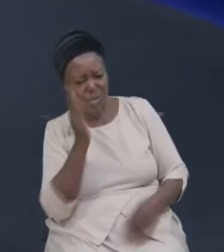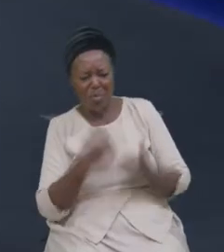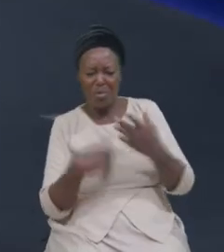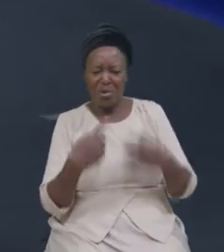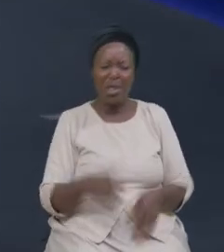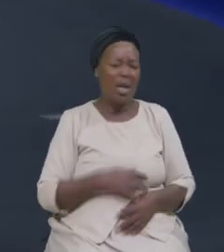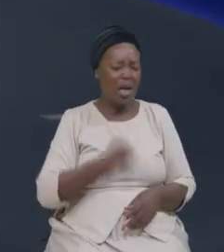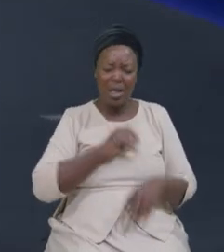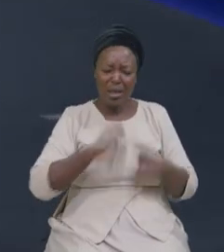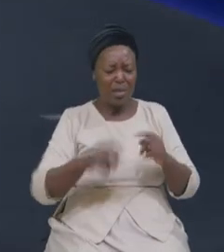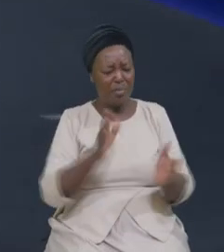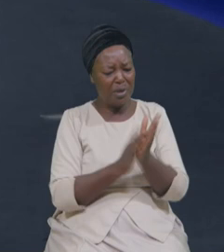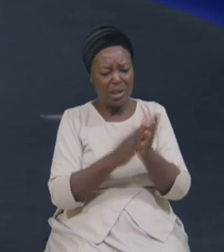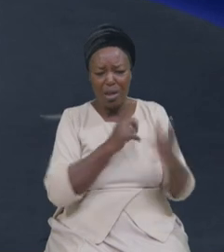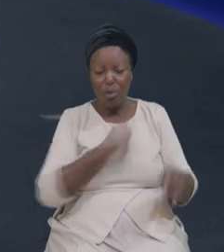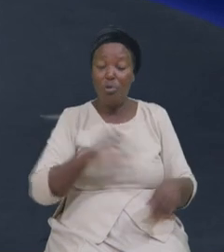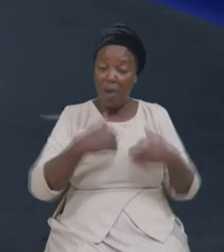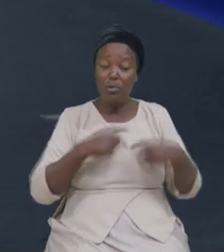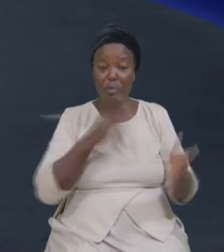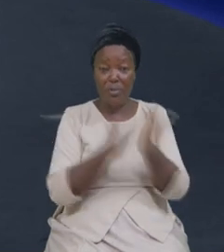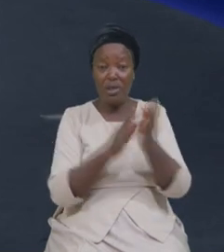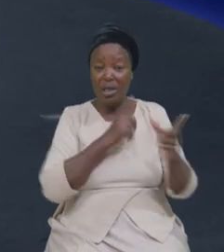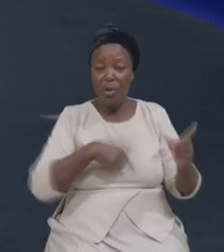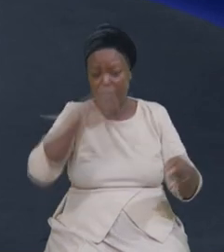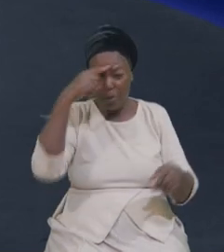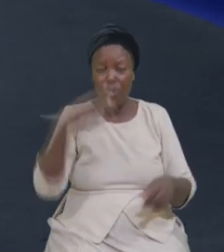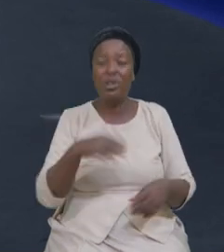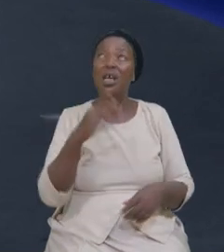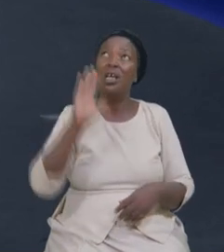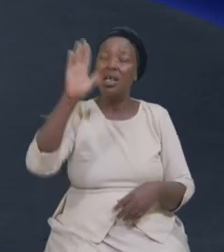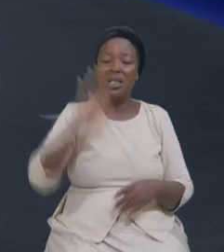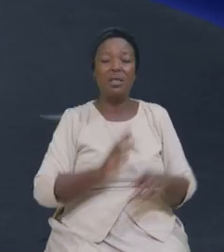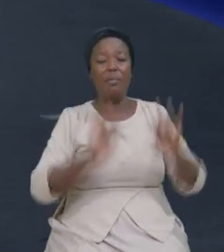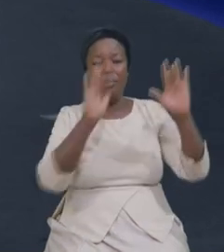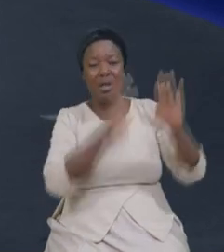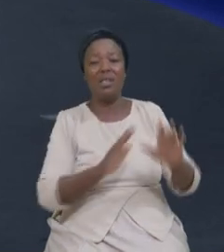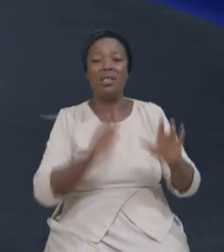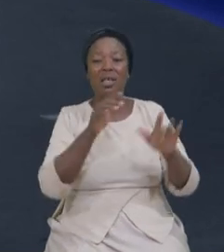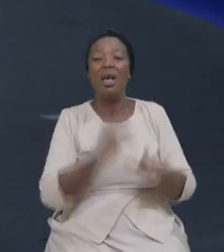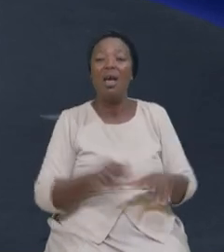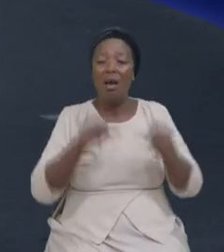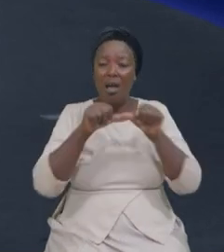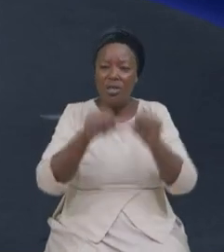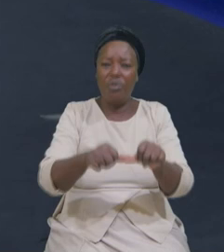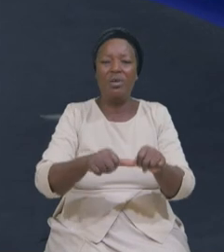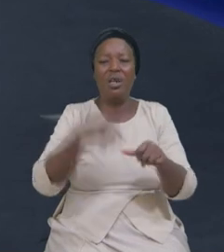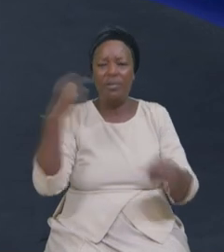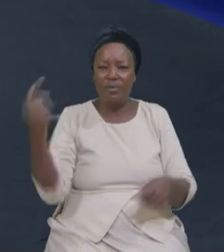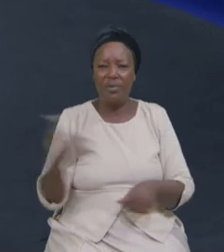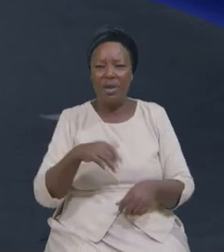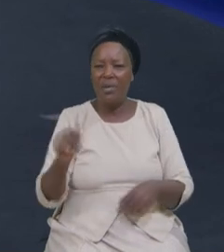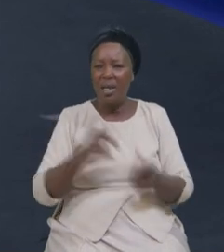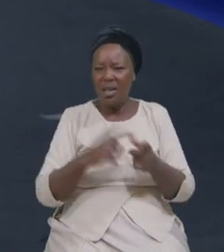Even this kind of sickness that came, and the way I feel, I don't even know the name. And when the doctors mention the name, is